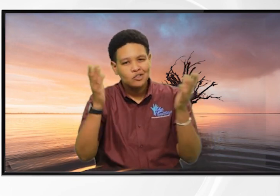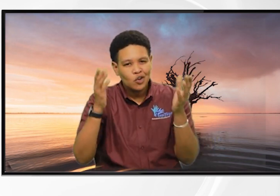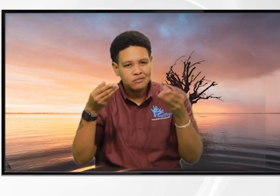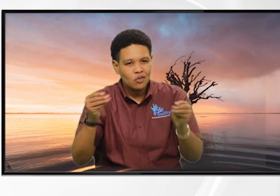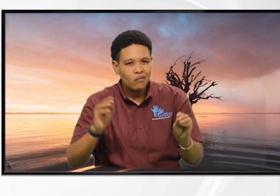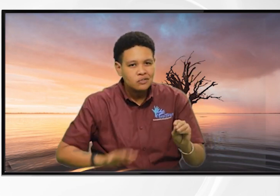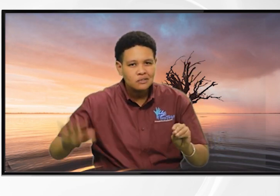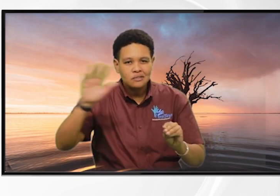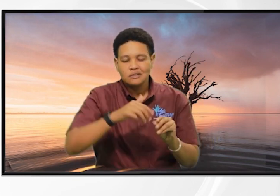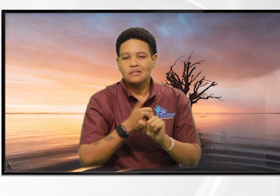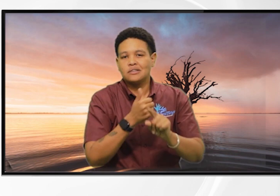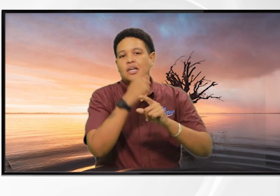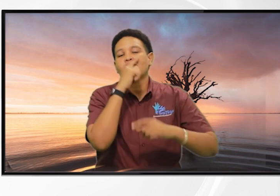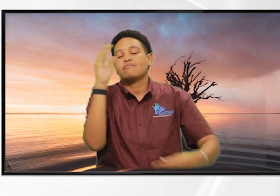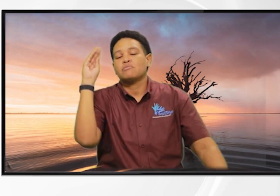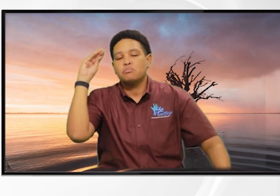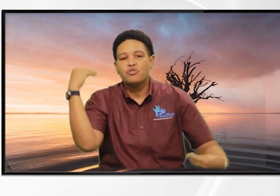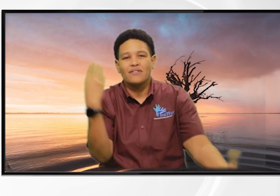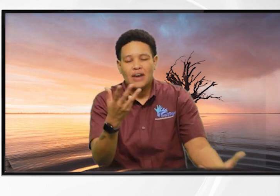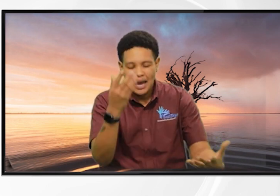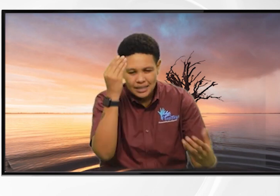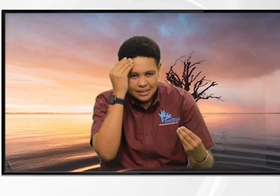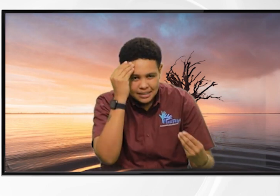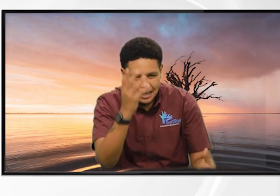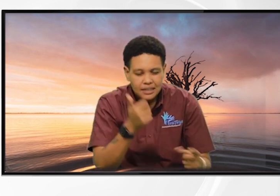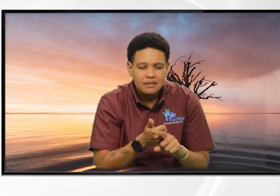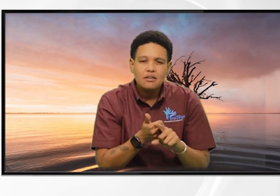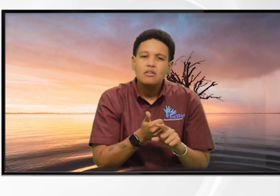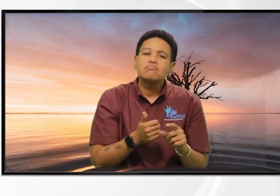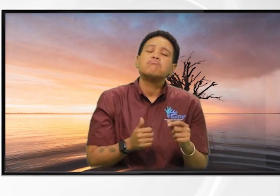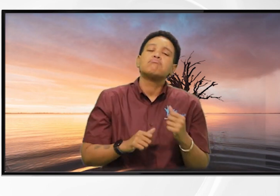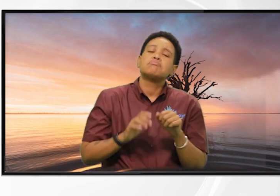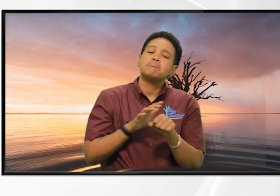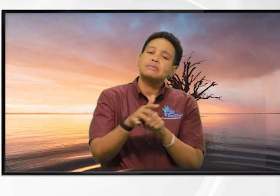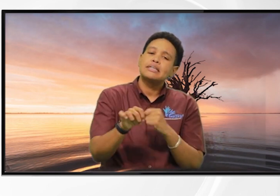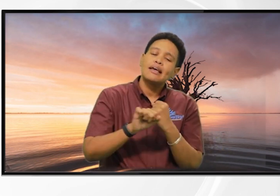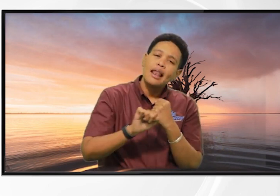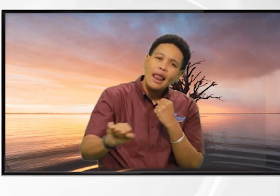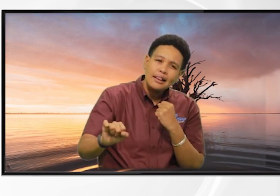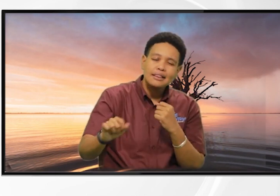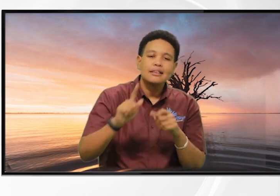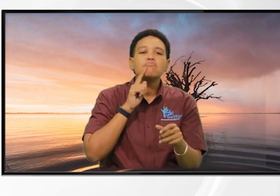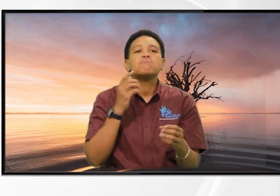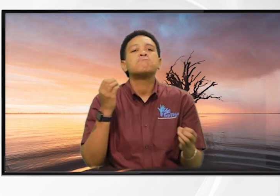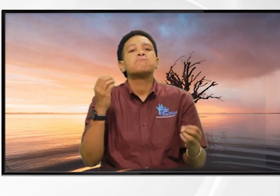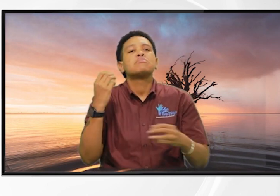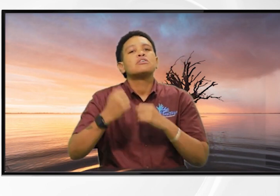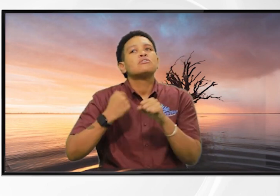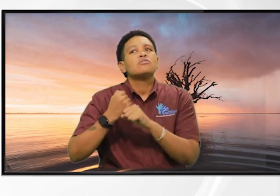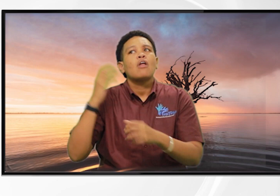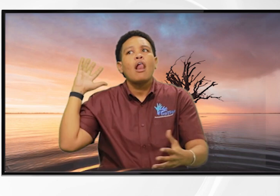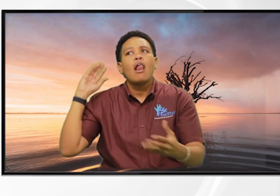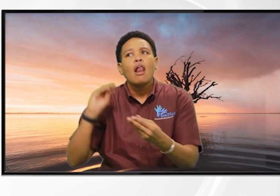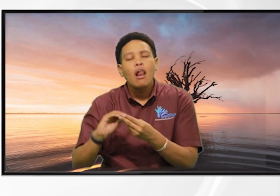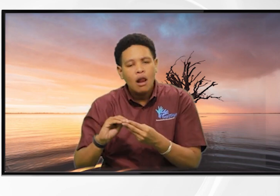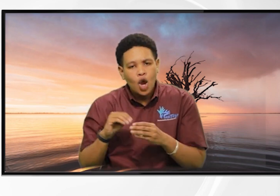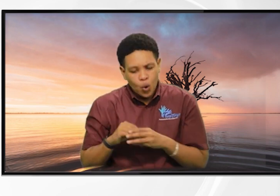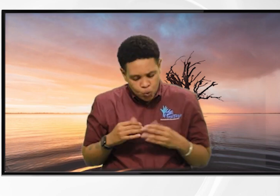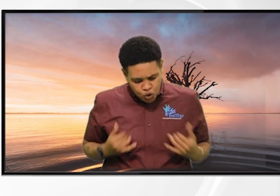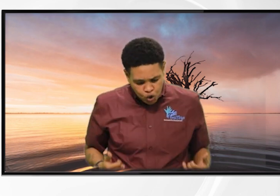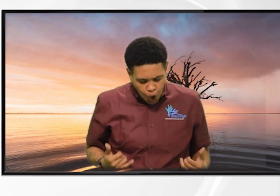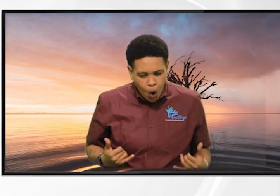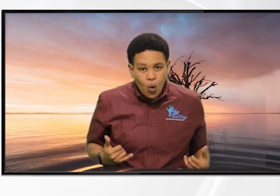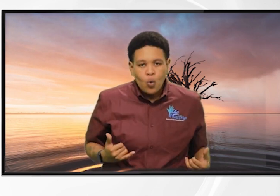of sufficient length, example, a couple of decades including the present, and quality, that